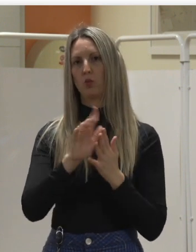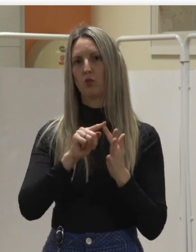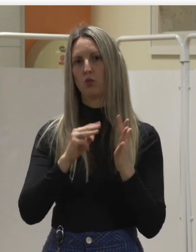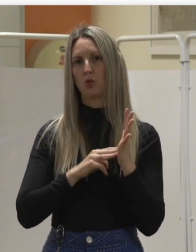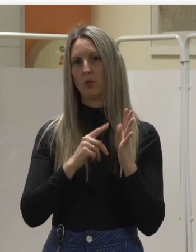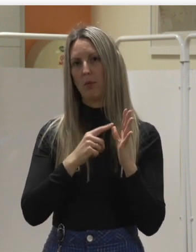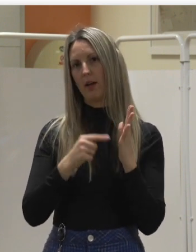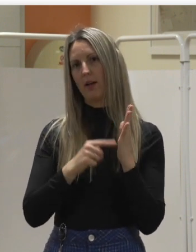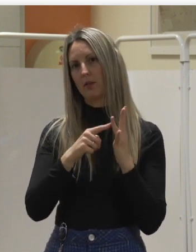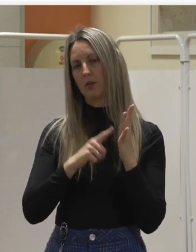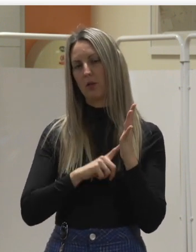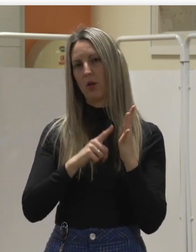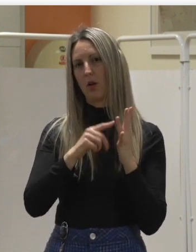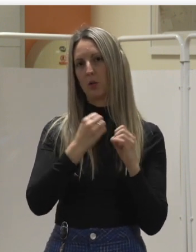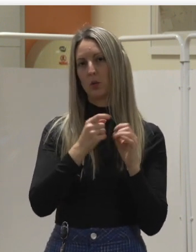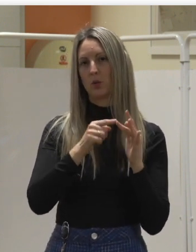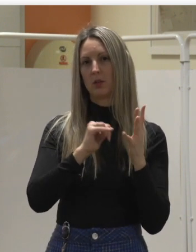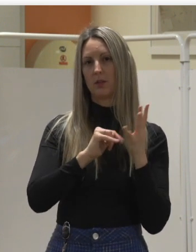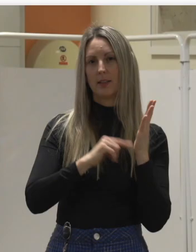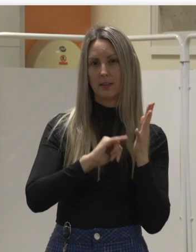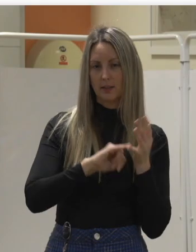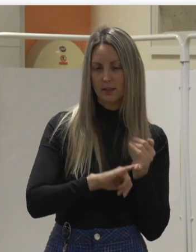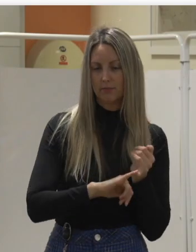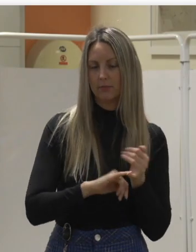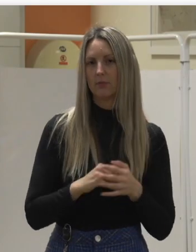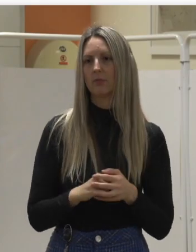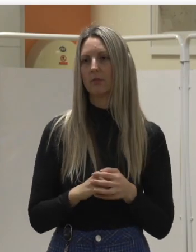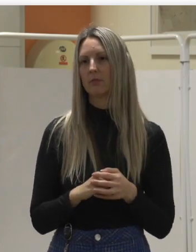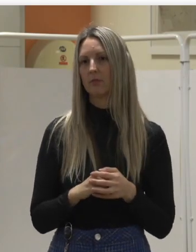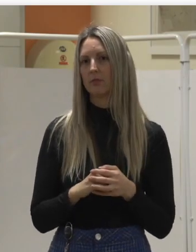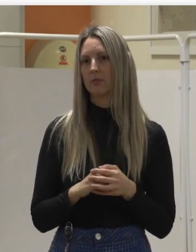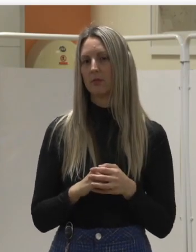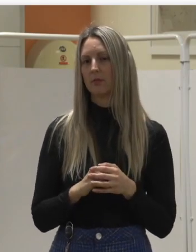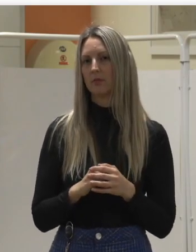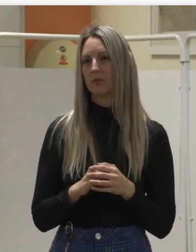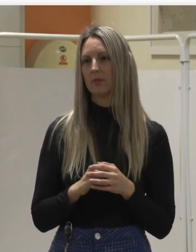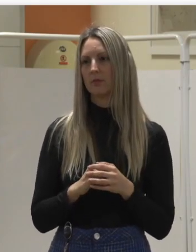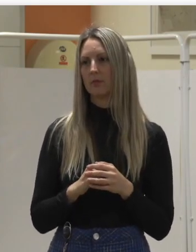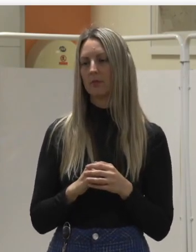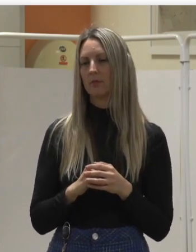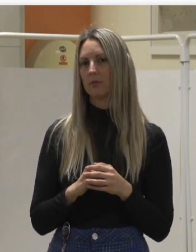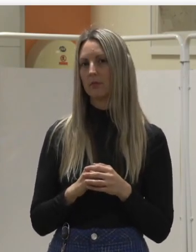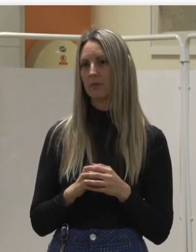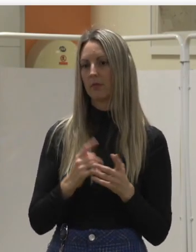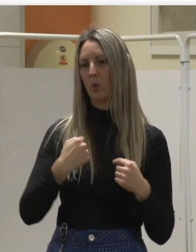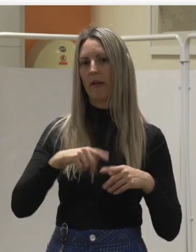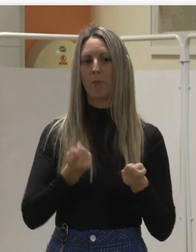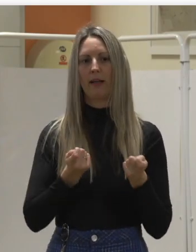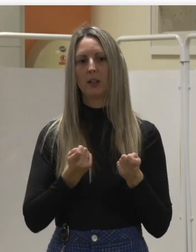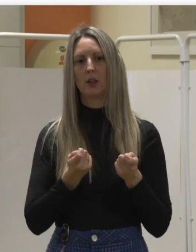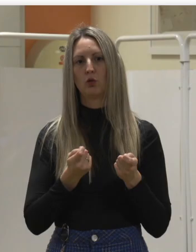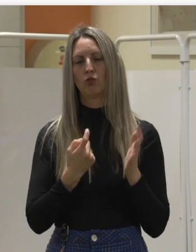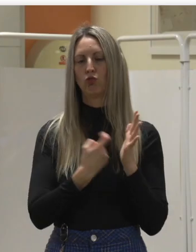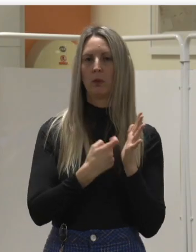So we also manage lots of other inflammatory conditions. I just mentioned rheumatoid arthritis. We do